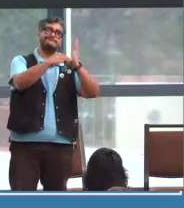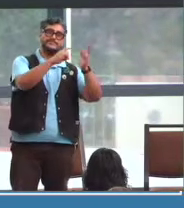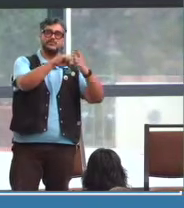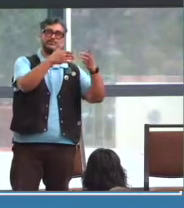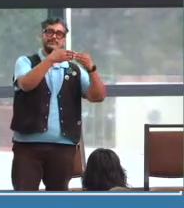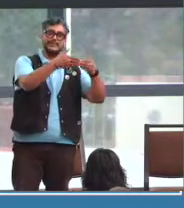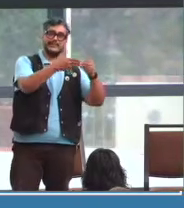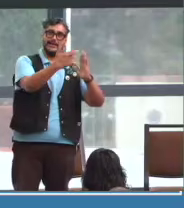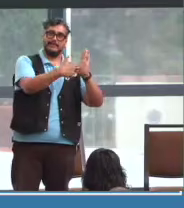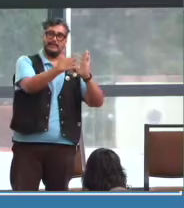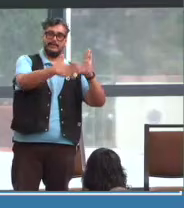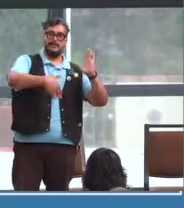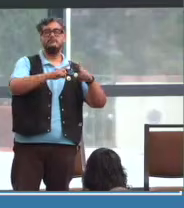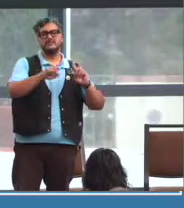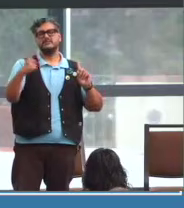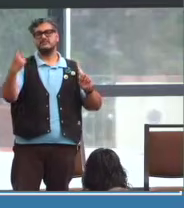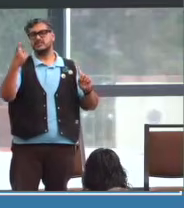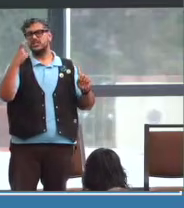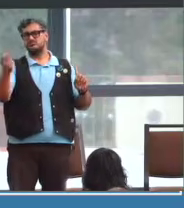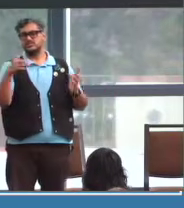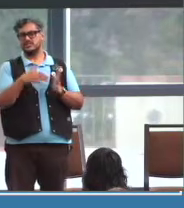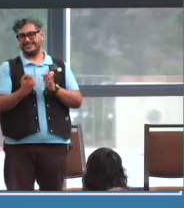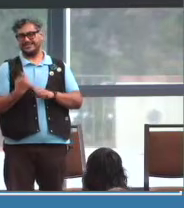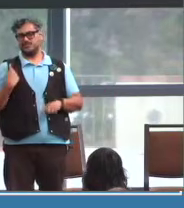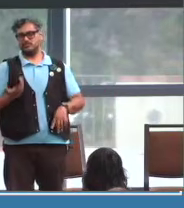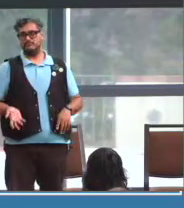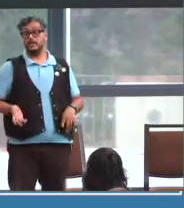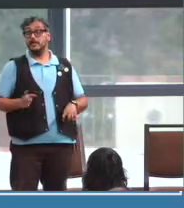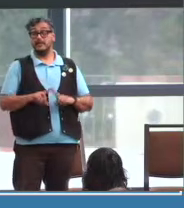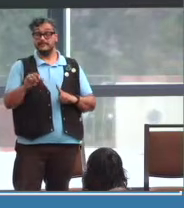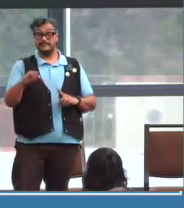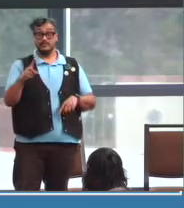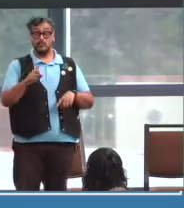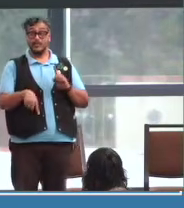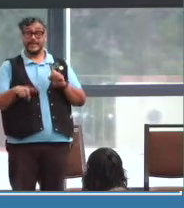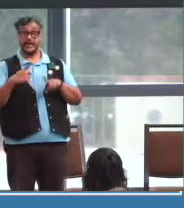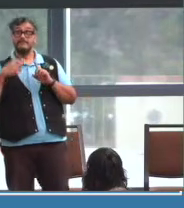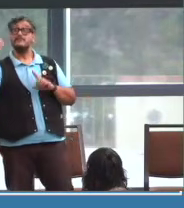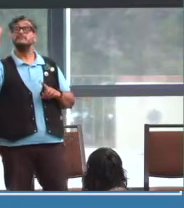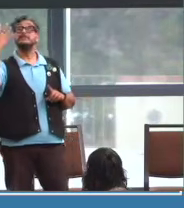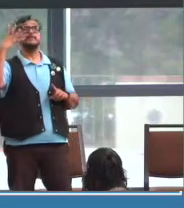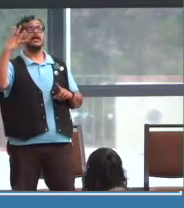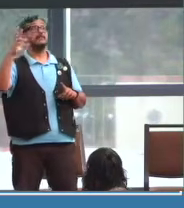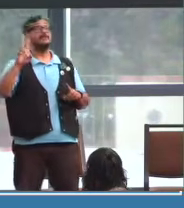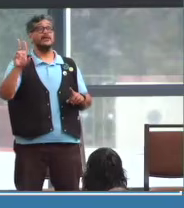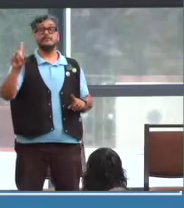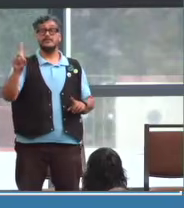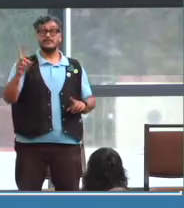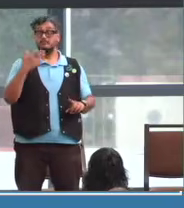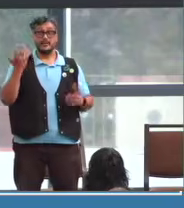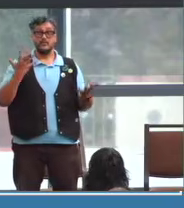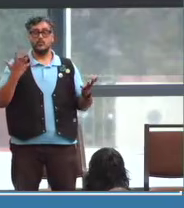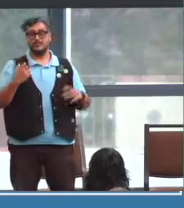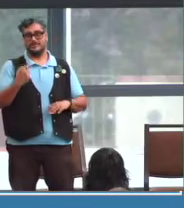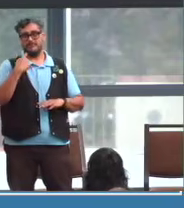just something interesting that came out last year. And of course, if you can't get your vitamin D through sunlight, probably the easiest way is